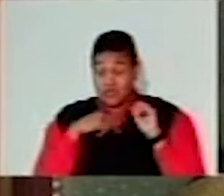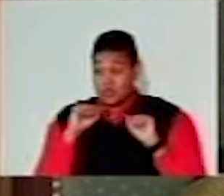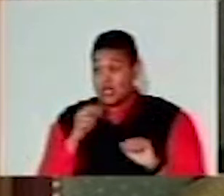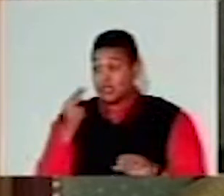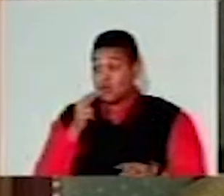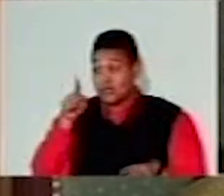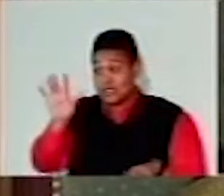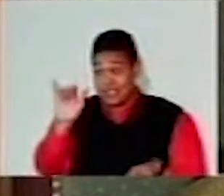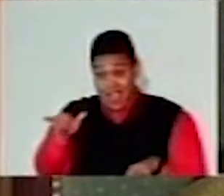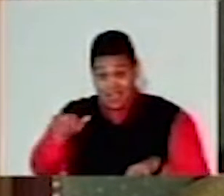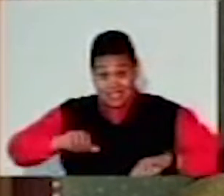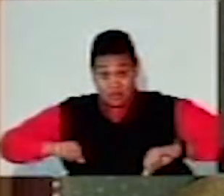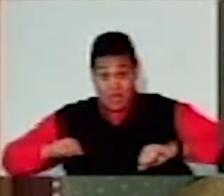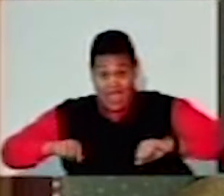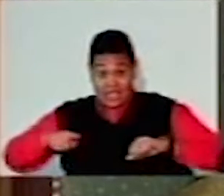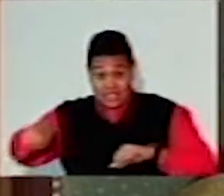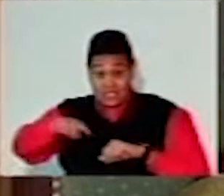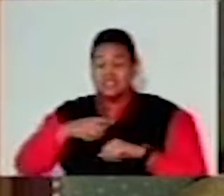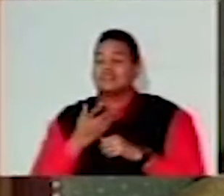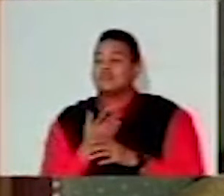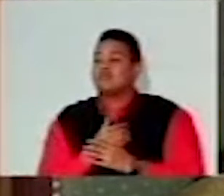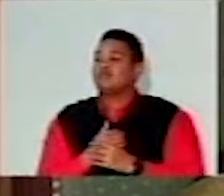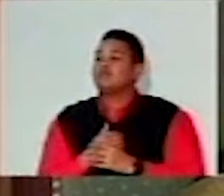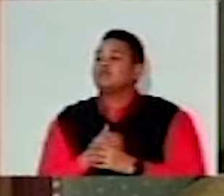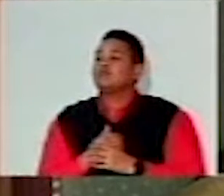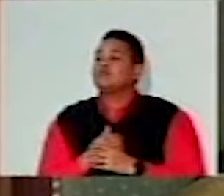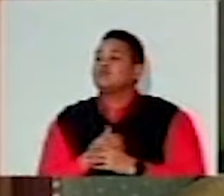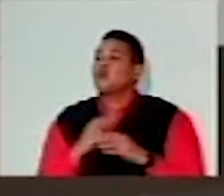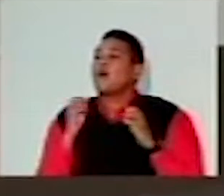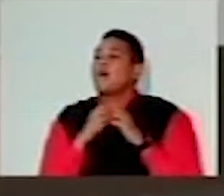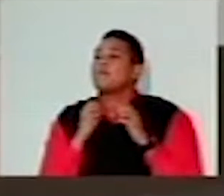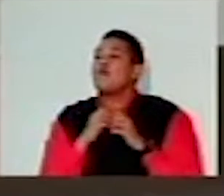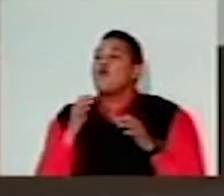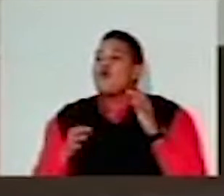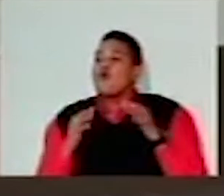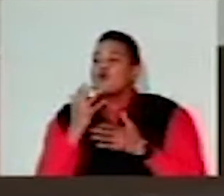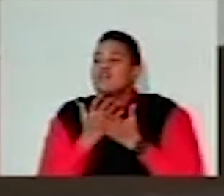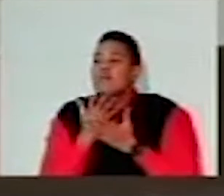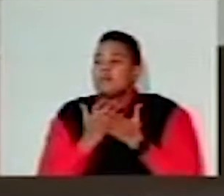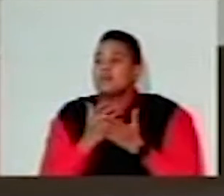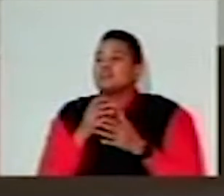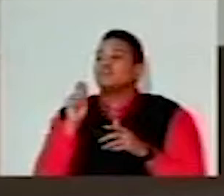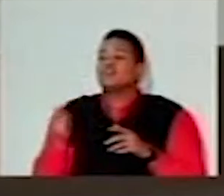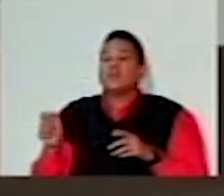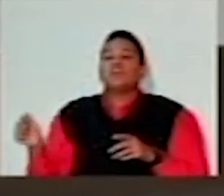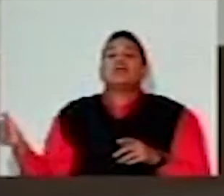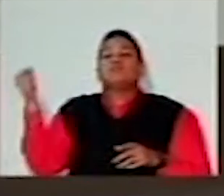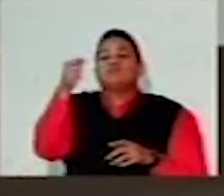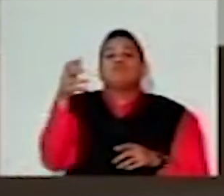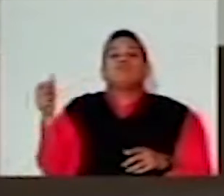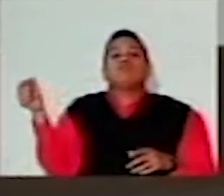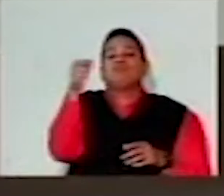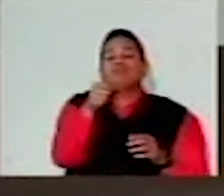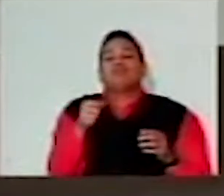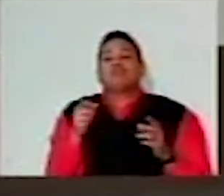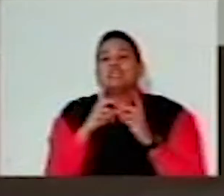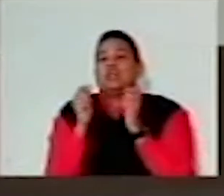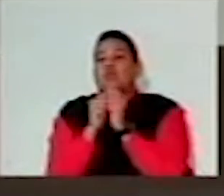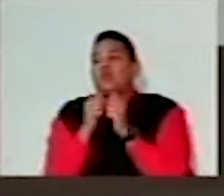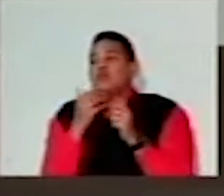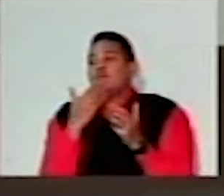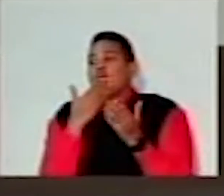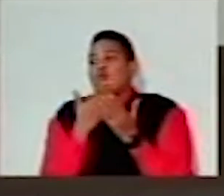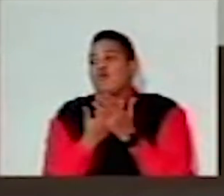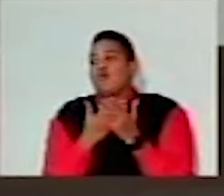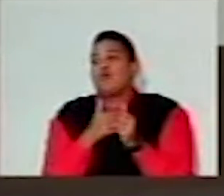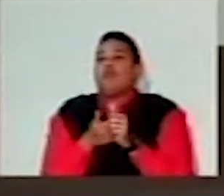that space so that at least some more Court of Appeal judges can be appointed to deal with a growing backlog in the